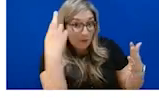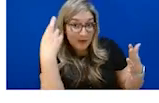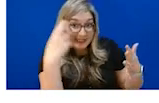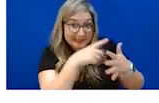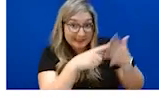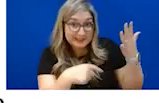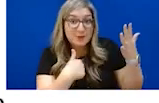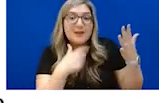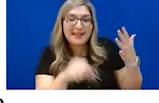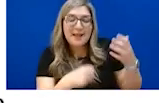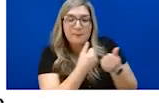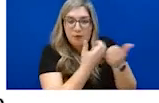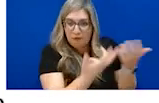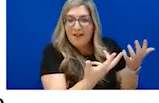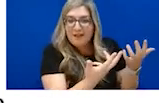right?